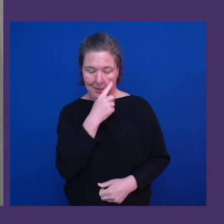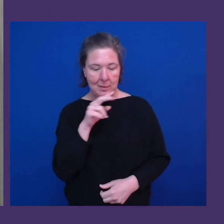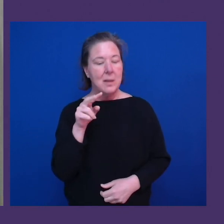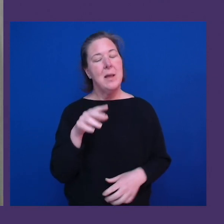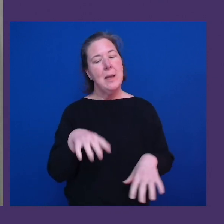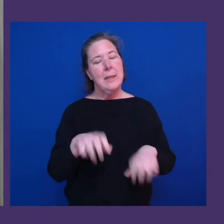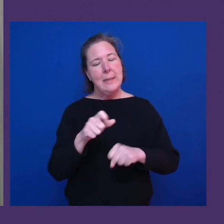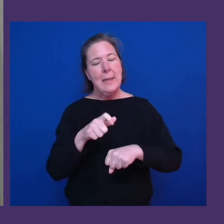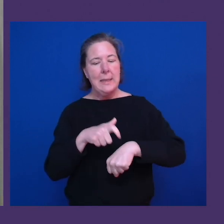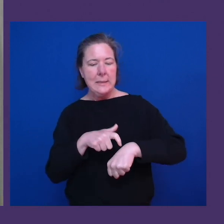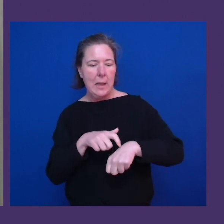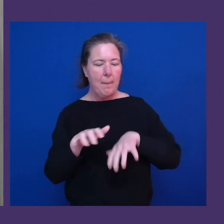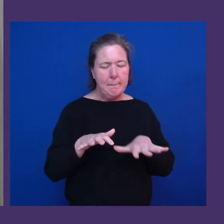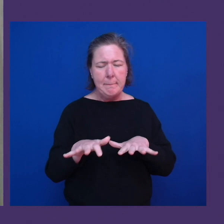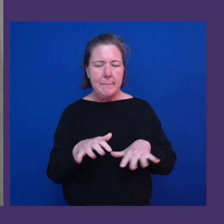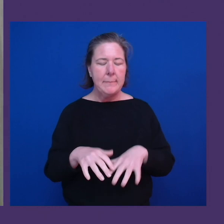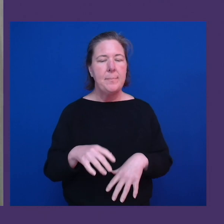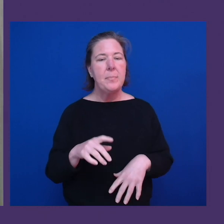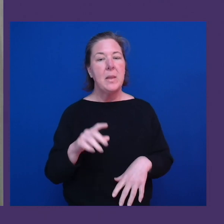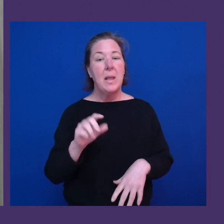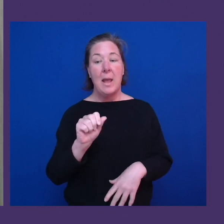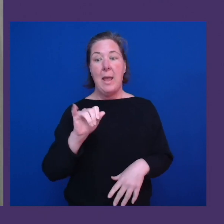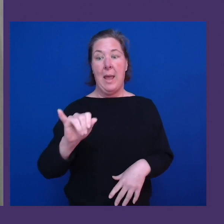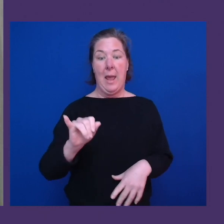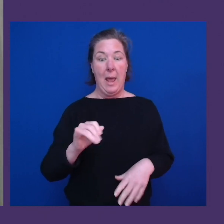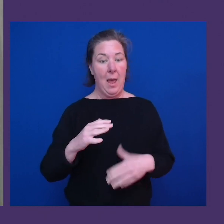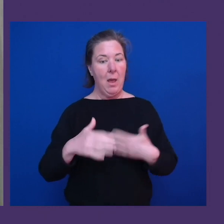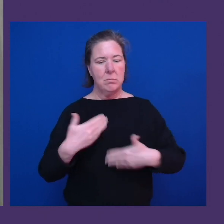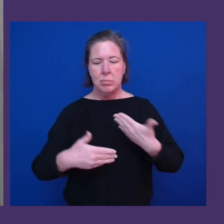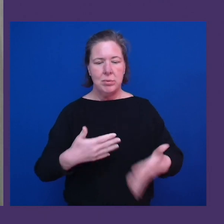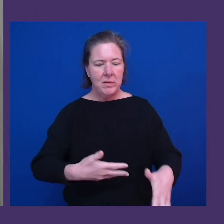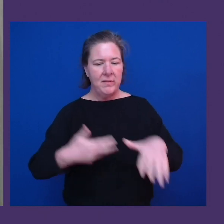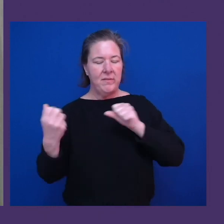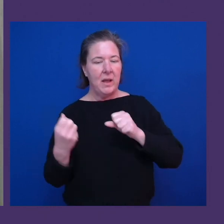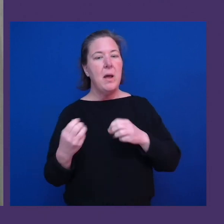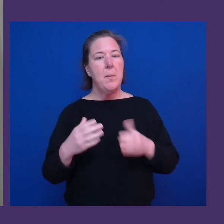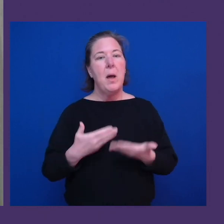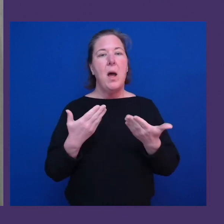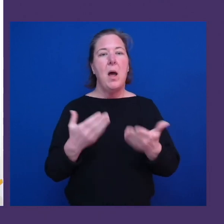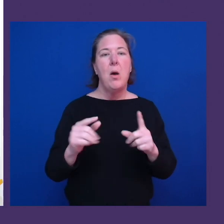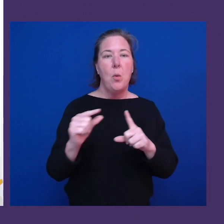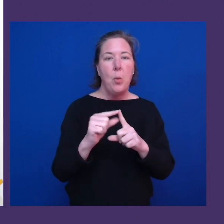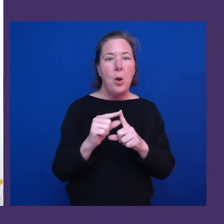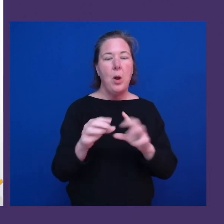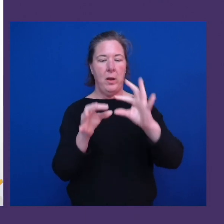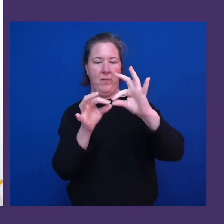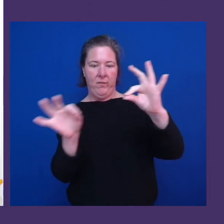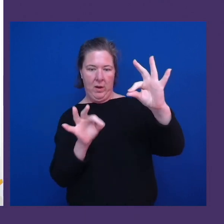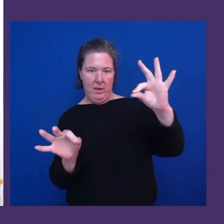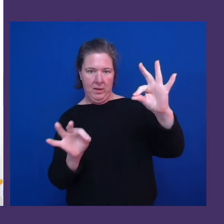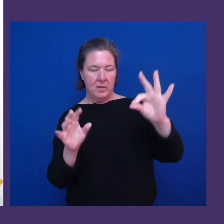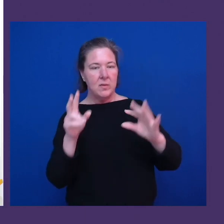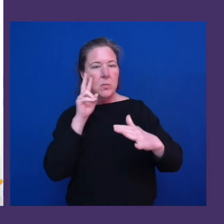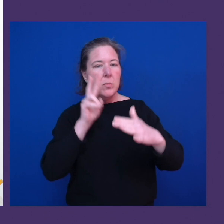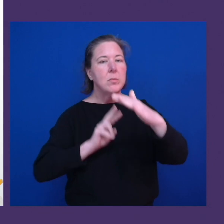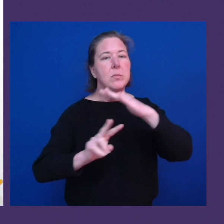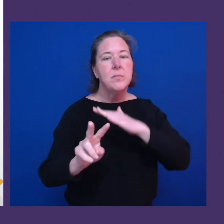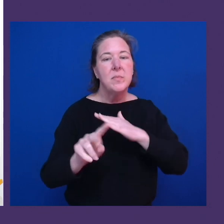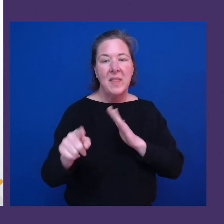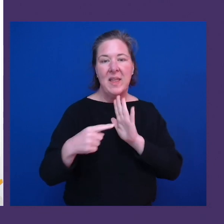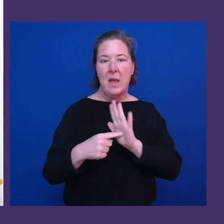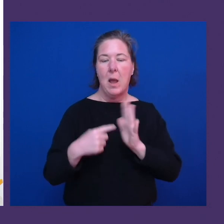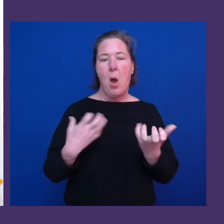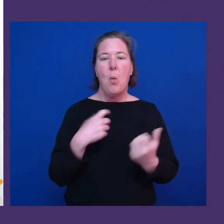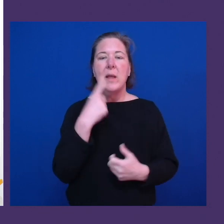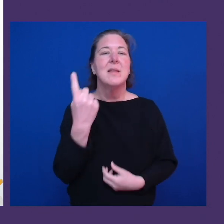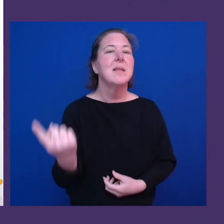time. But AI speeds up the process by offering word and phrase prediction. In this example, I want to tell someone about